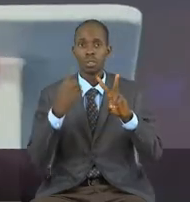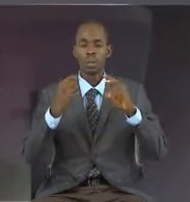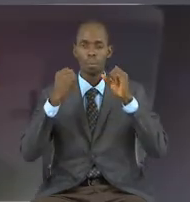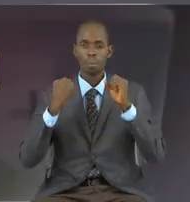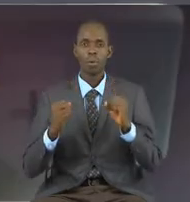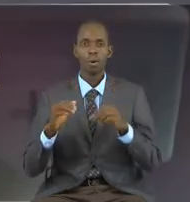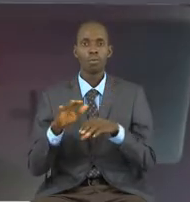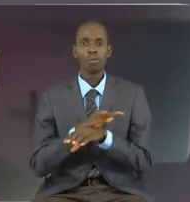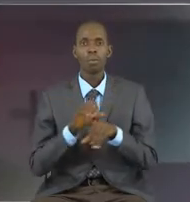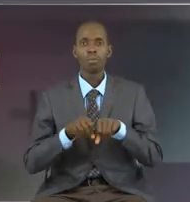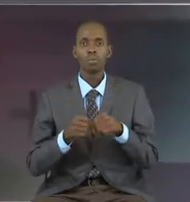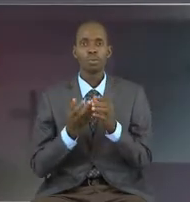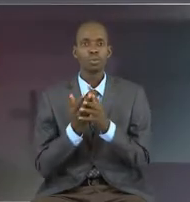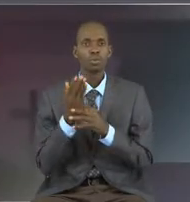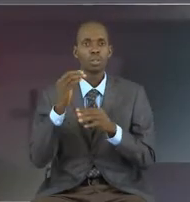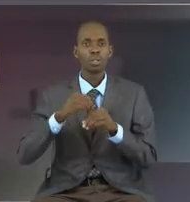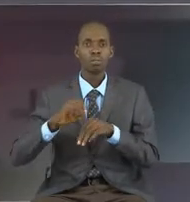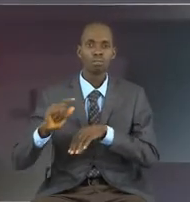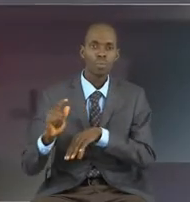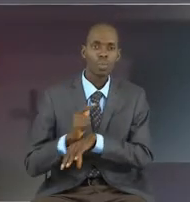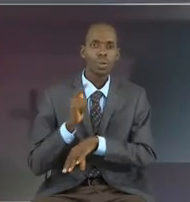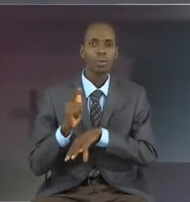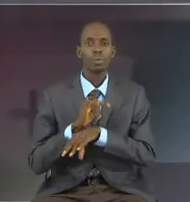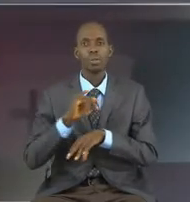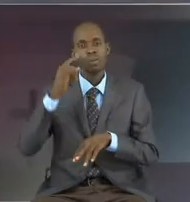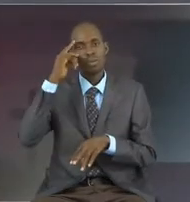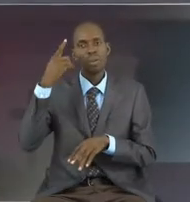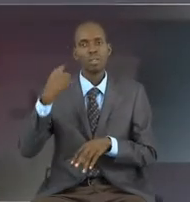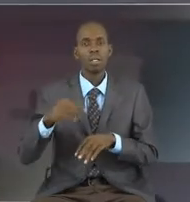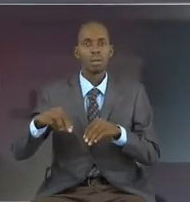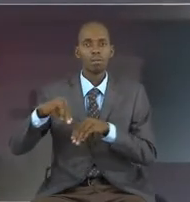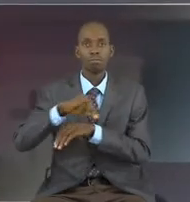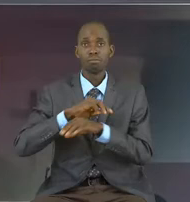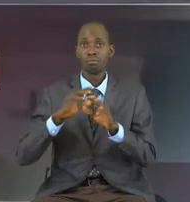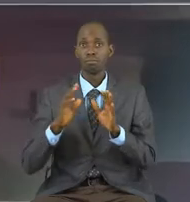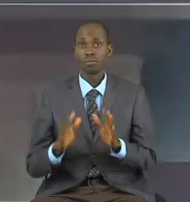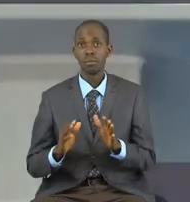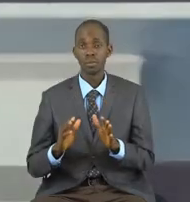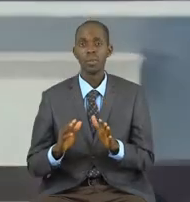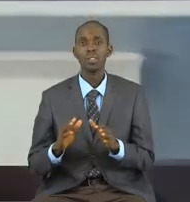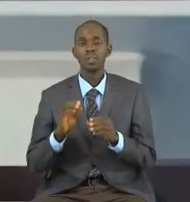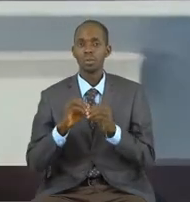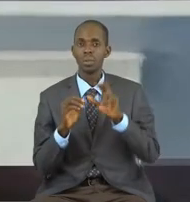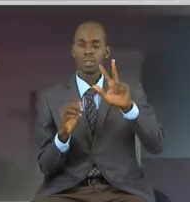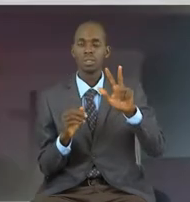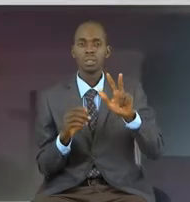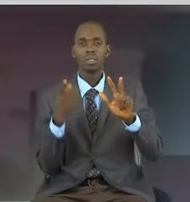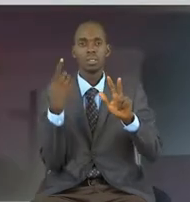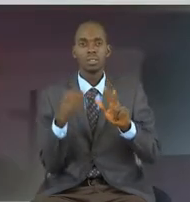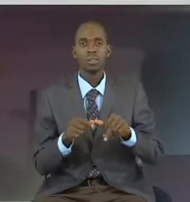in laboring for the master. Point number three, the perpetual